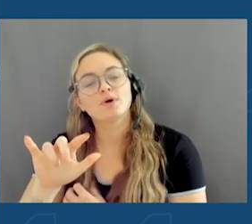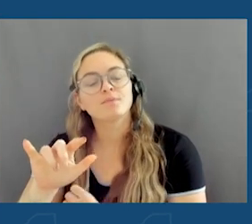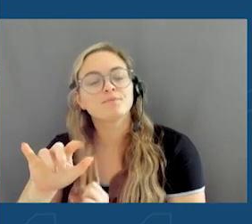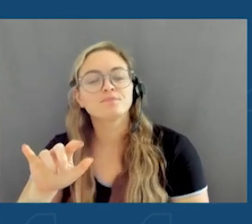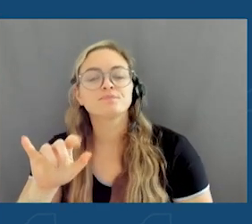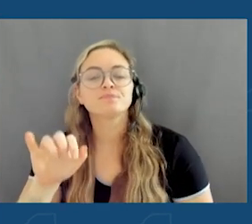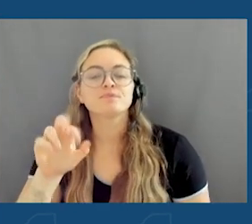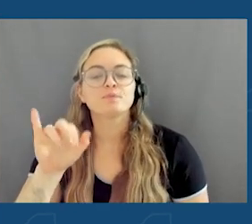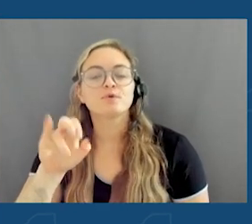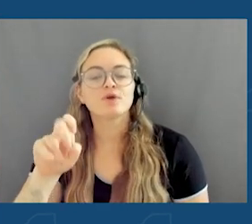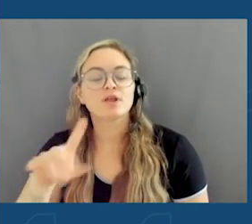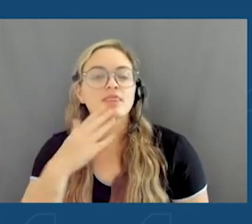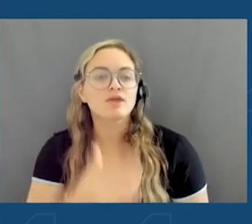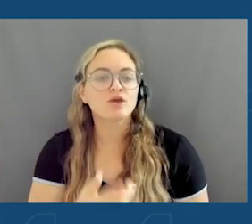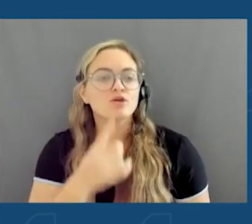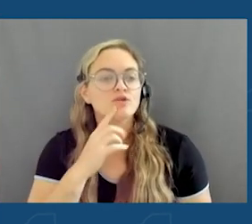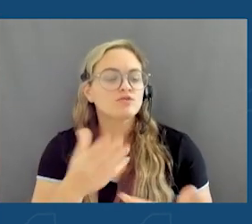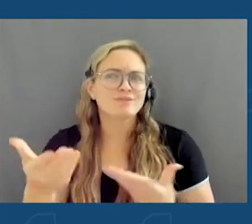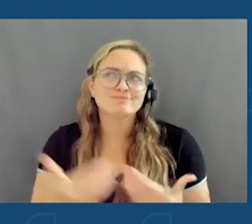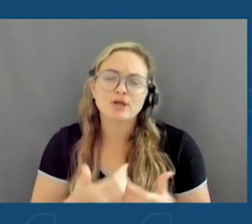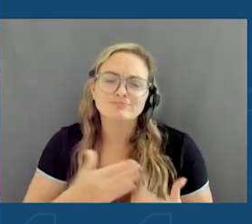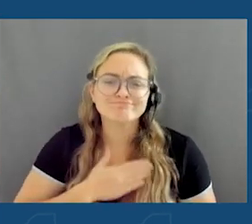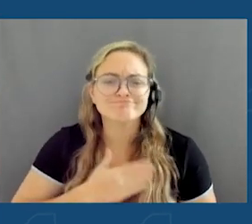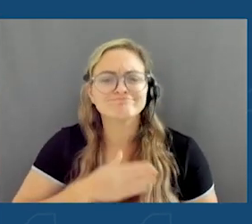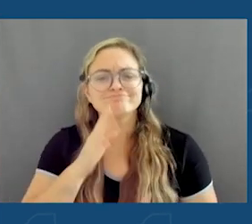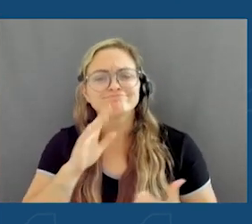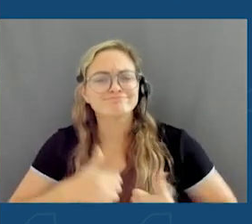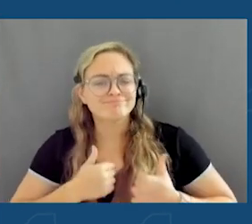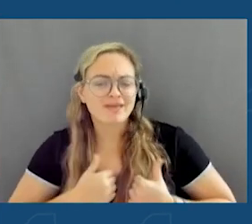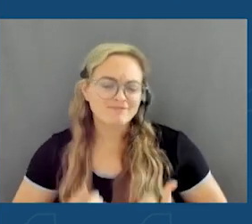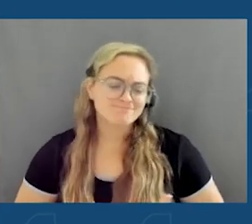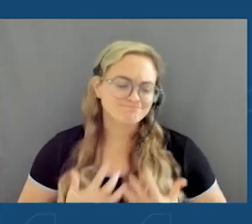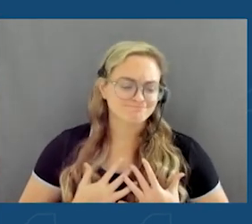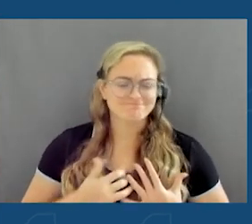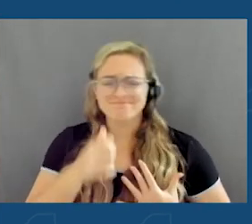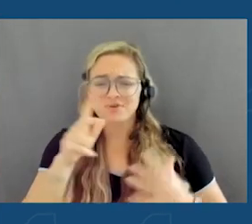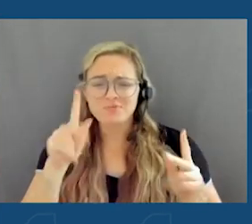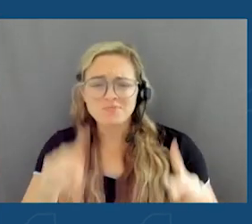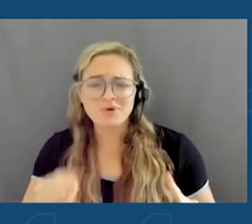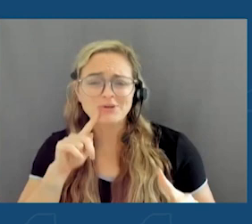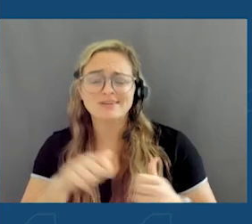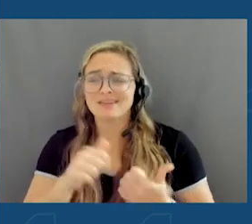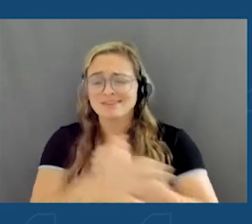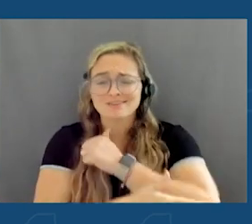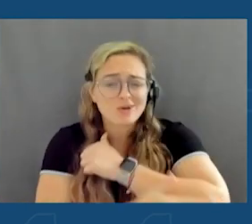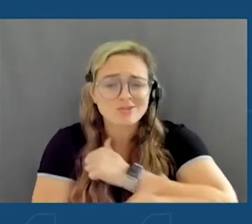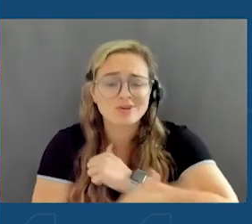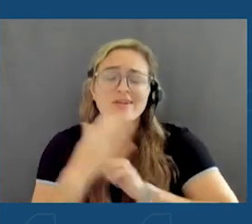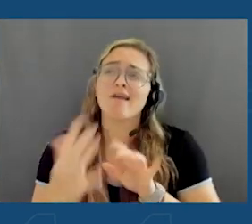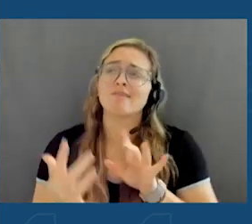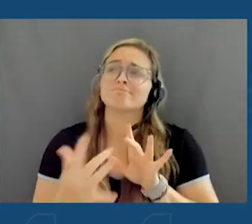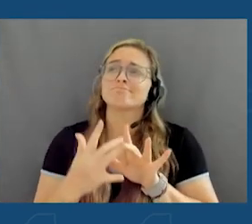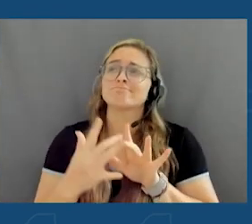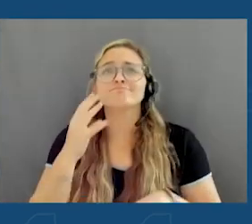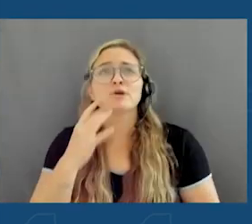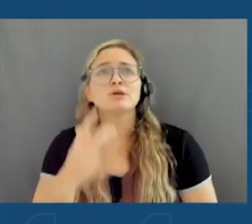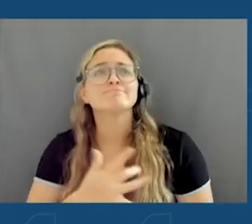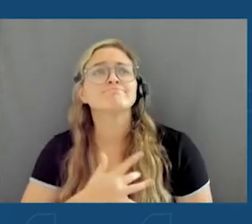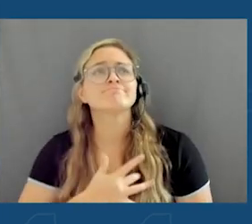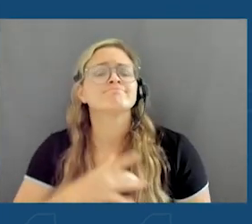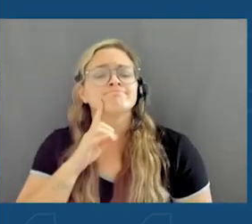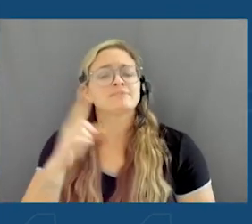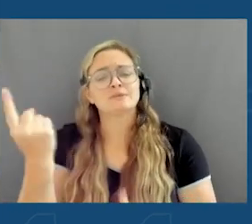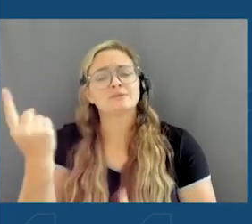joy to our lives. There's not a person in this country who's not been touched by something that you created. So